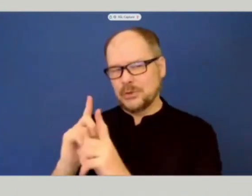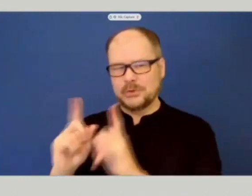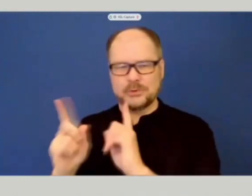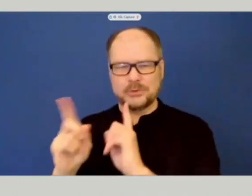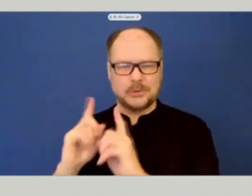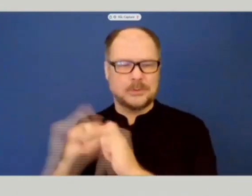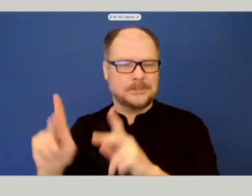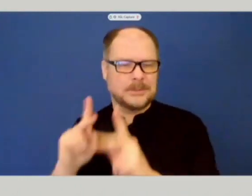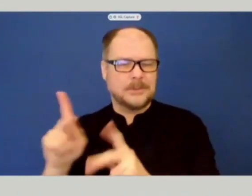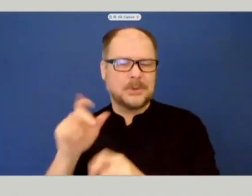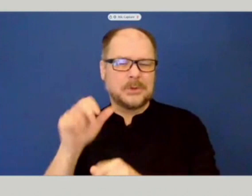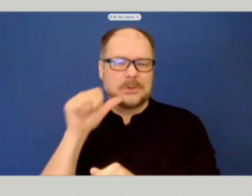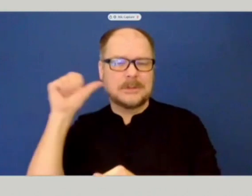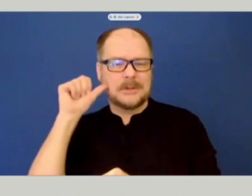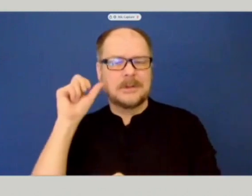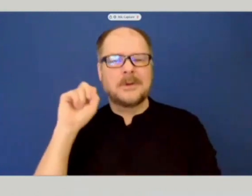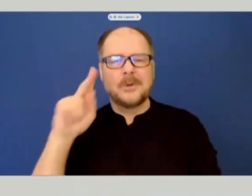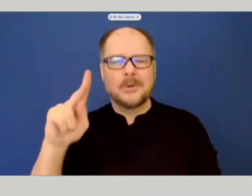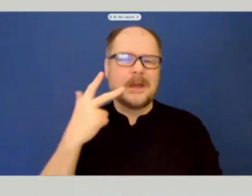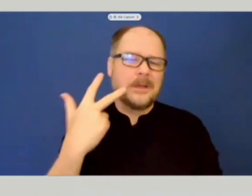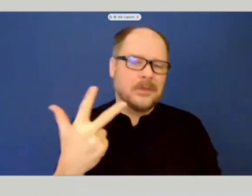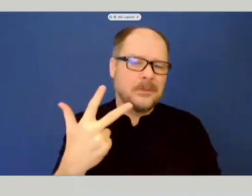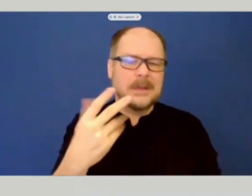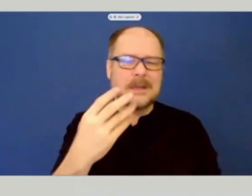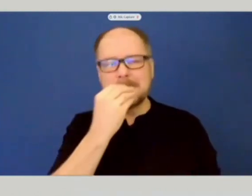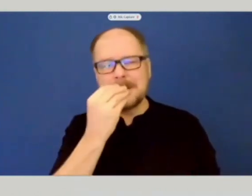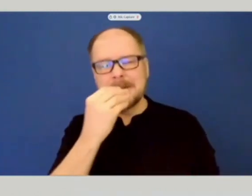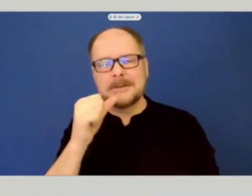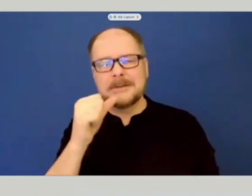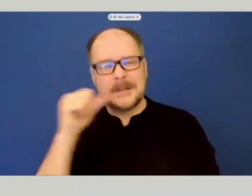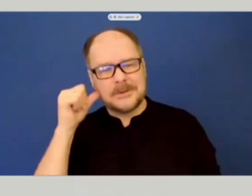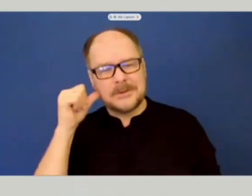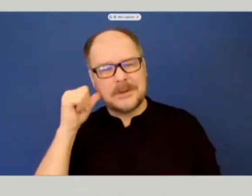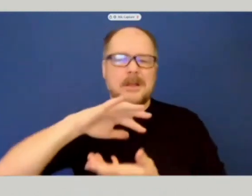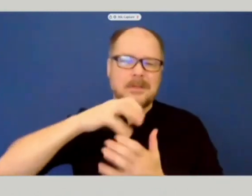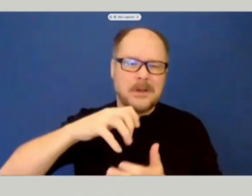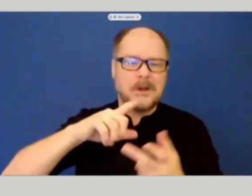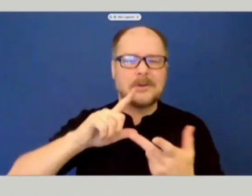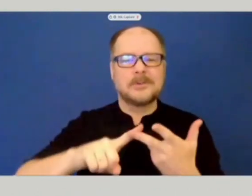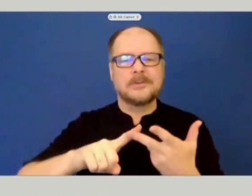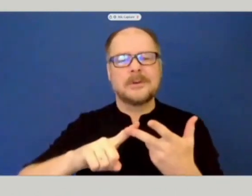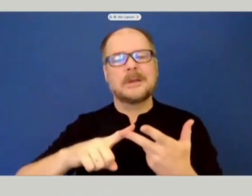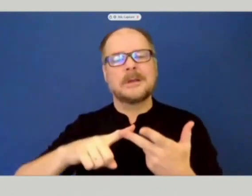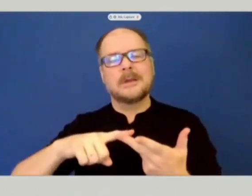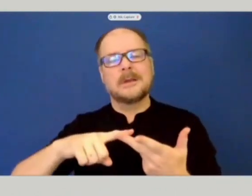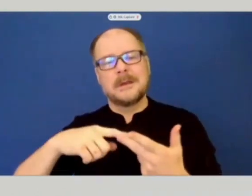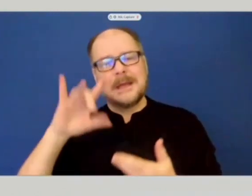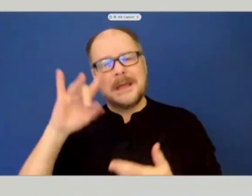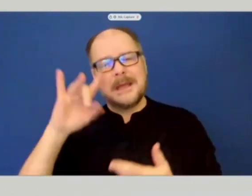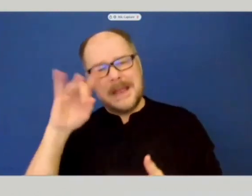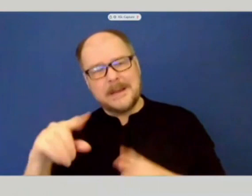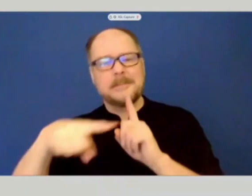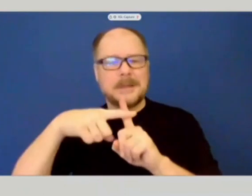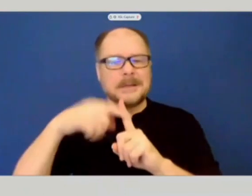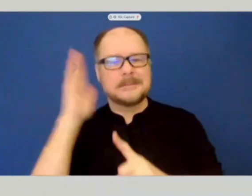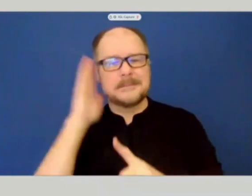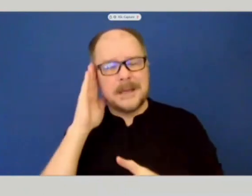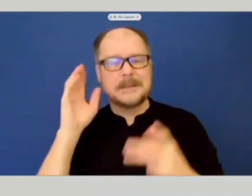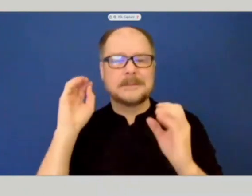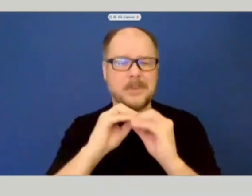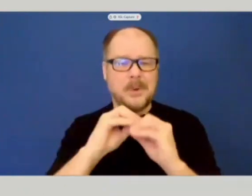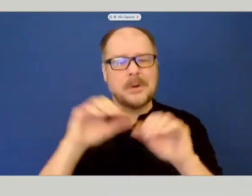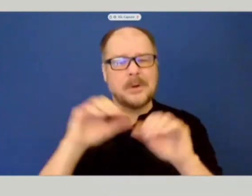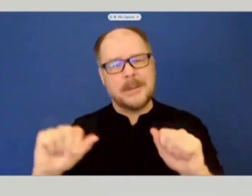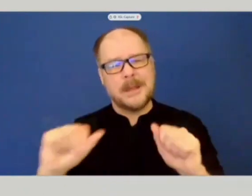wondering, okay, 3 box meals a day, laundry, COVID testing, vaccines, 80+ beds, expanded shelter capacity. They're wondering, why